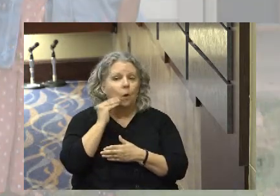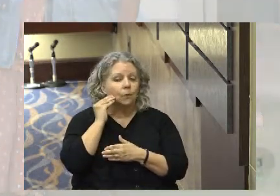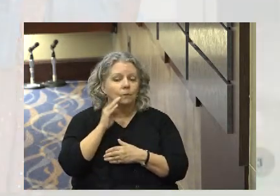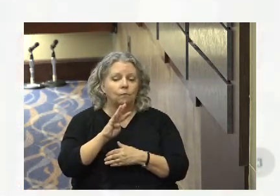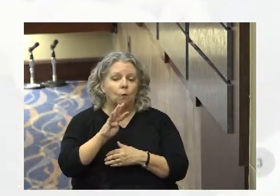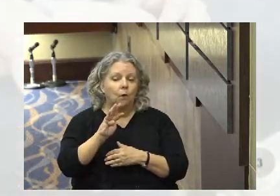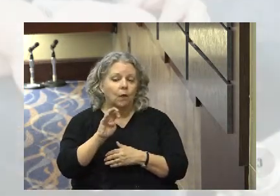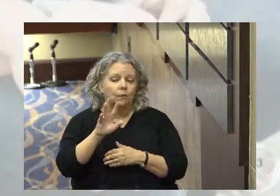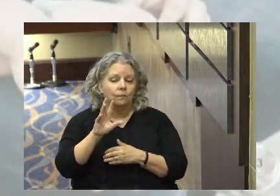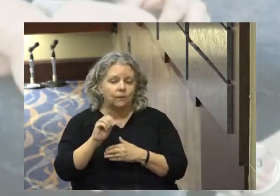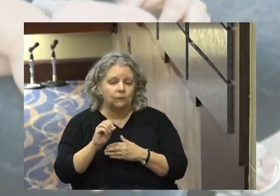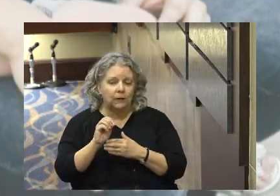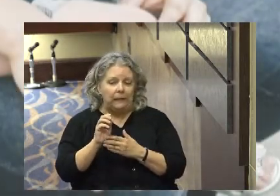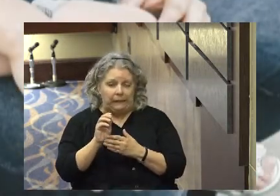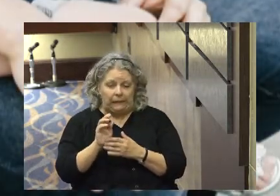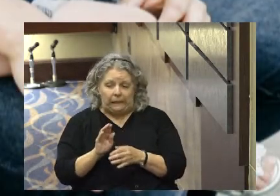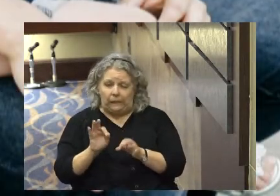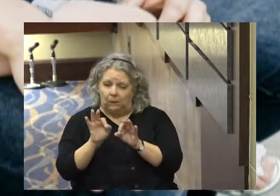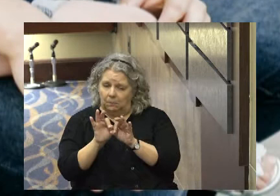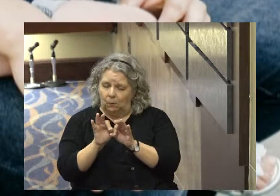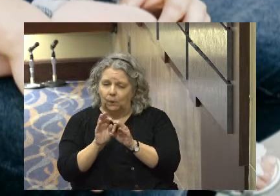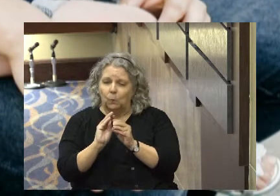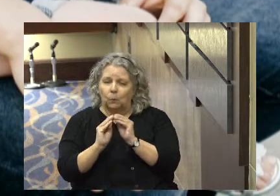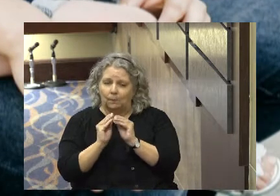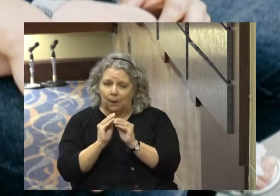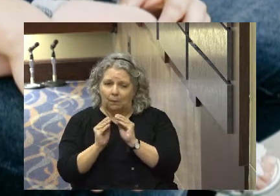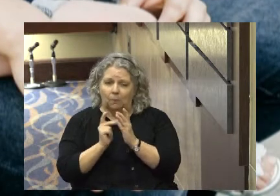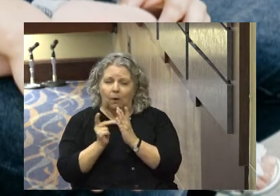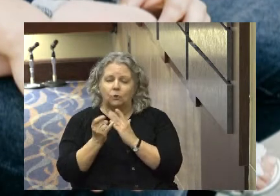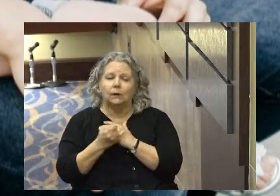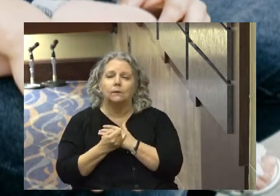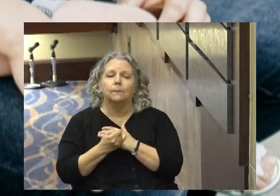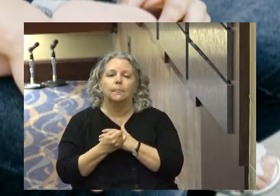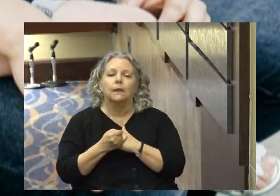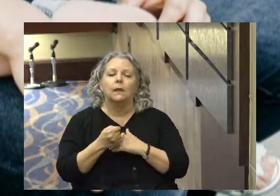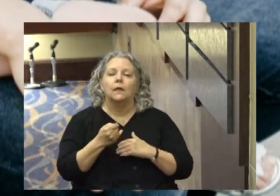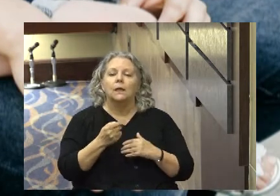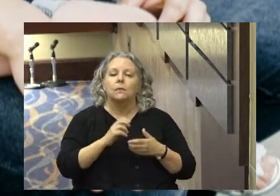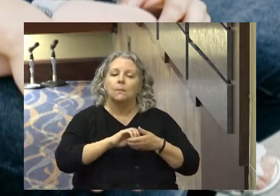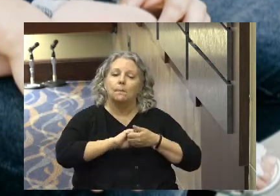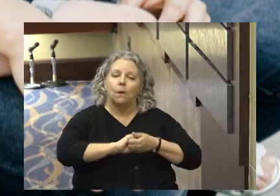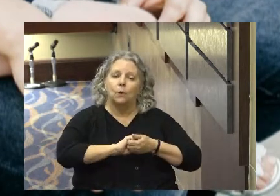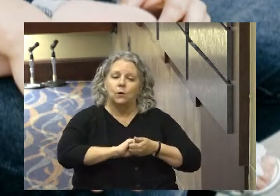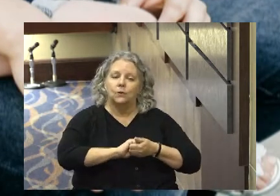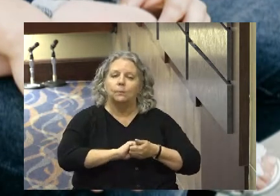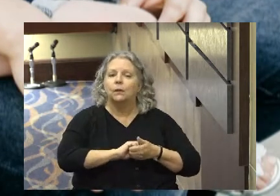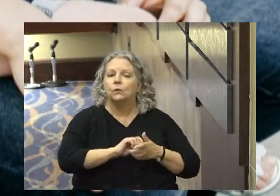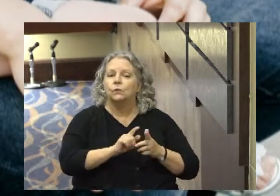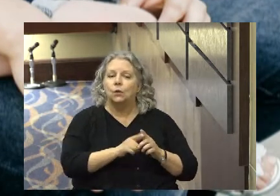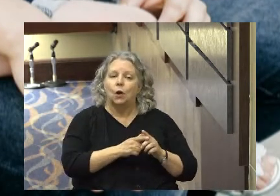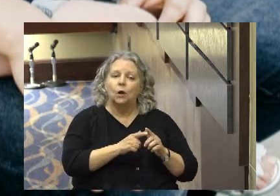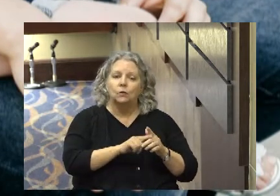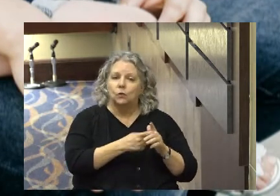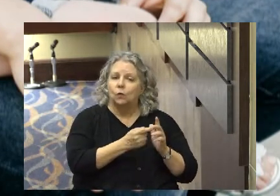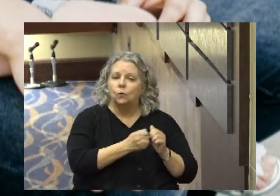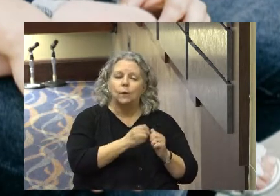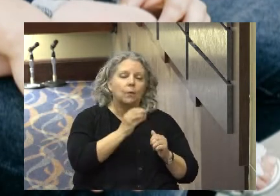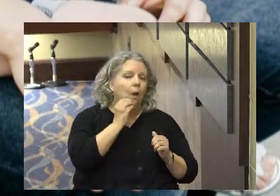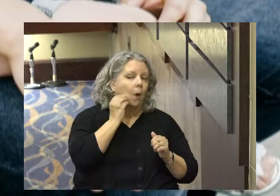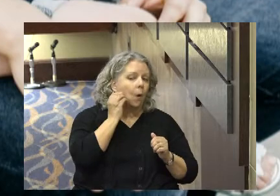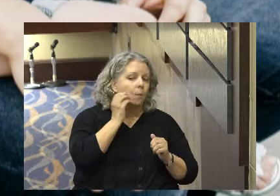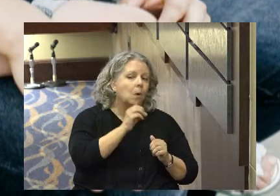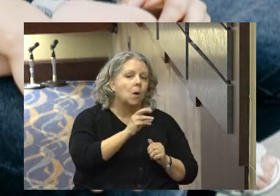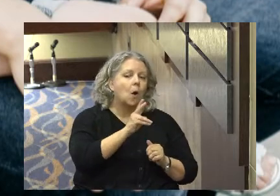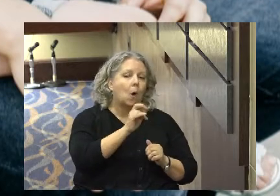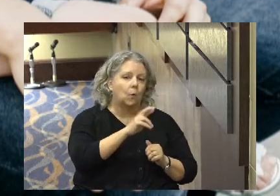repair home projects. Habitat's partnership program starts with the homeowners. Habitat homeowners must